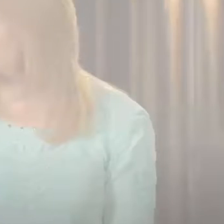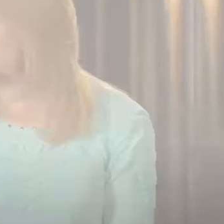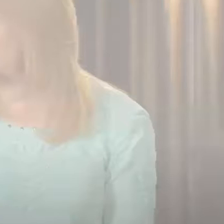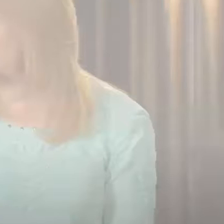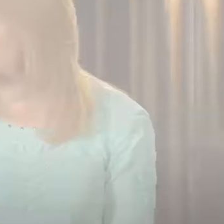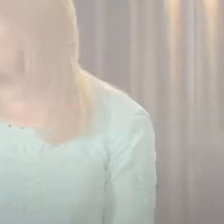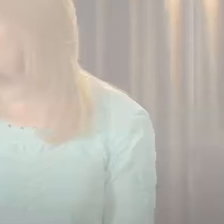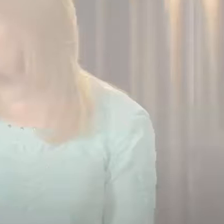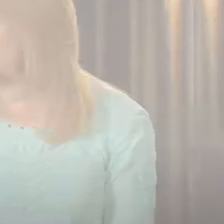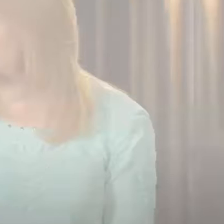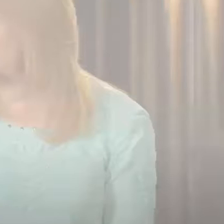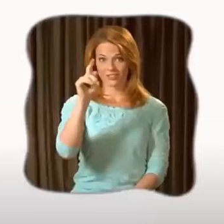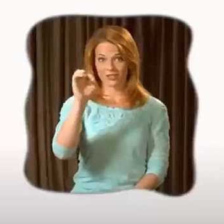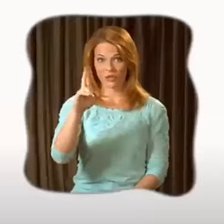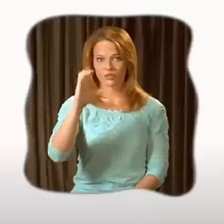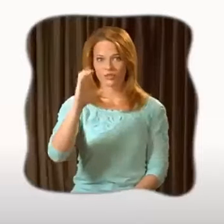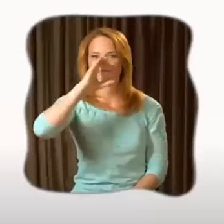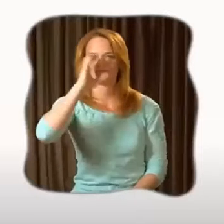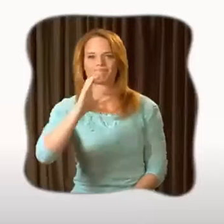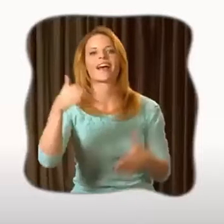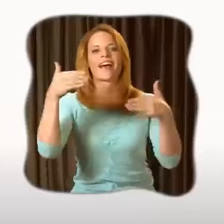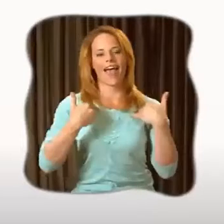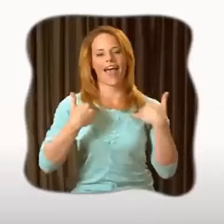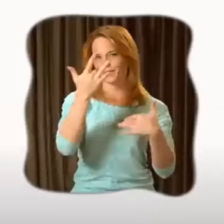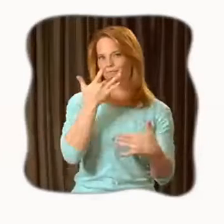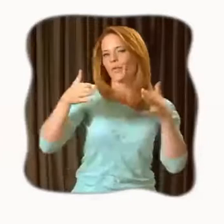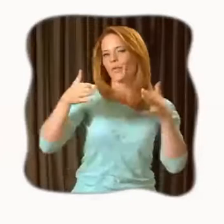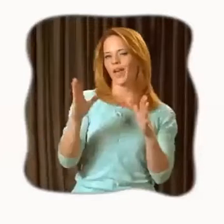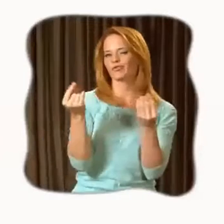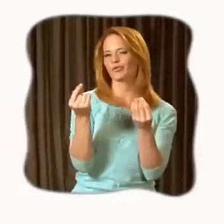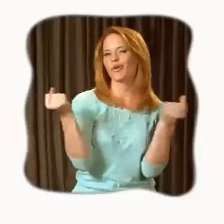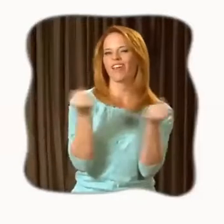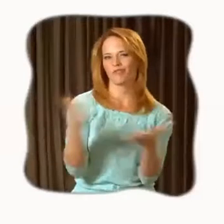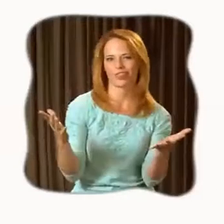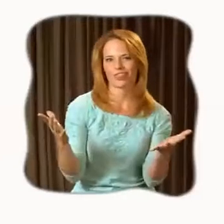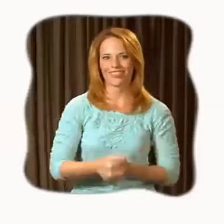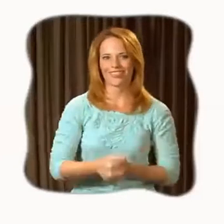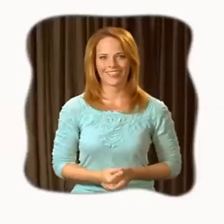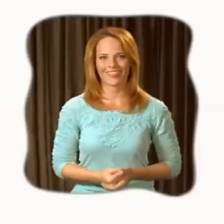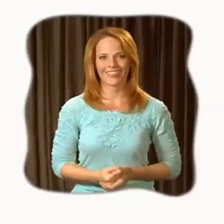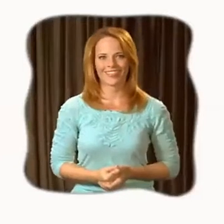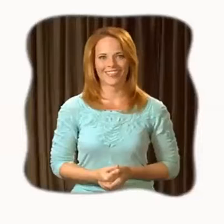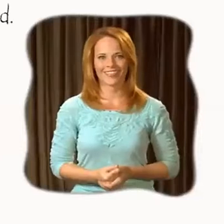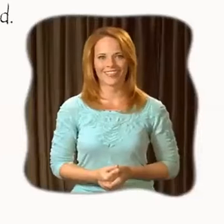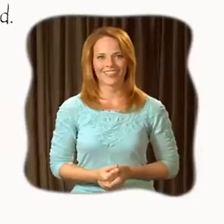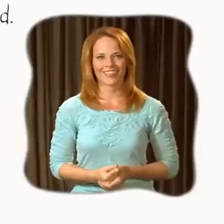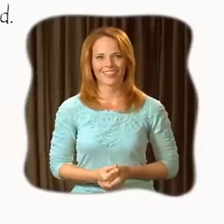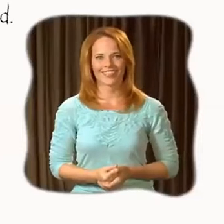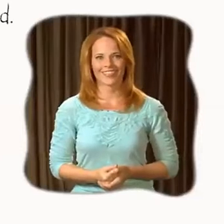Chester had his own way of doing things. Hello, my name is Chester. I like croquet and peanut butter and making my